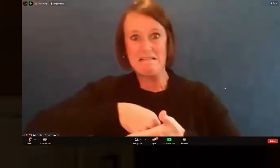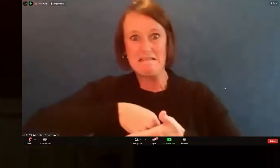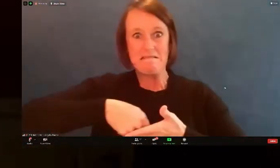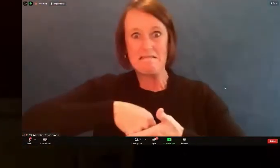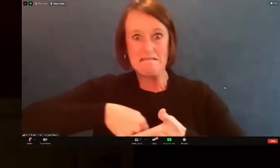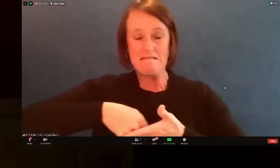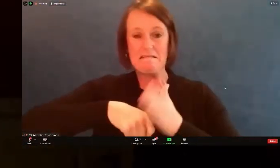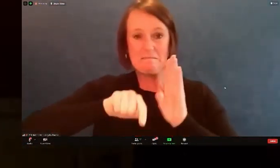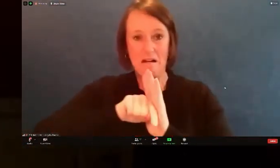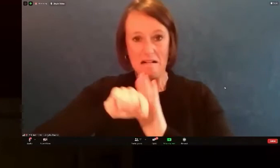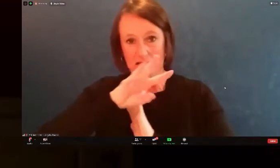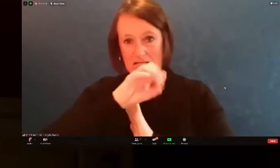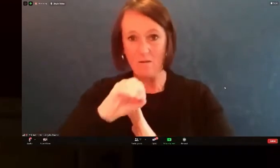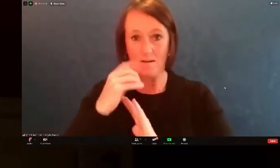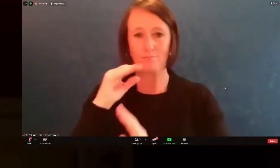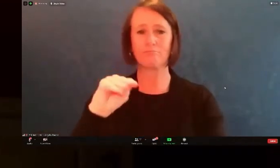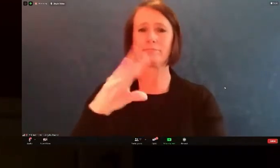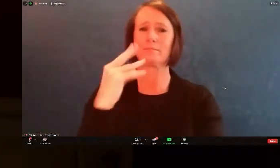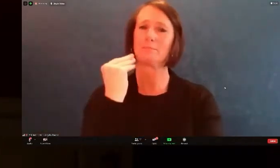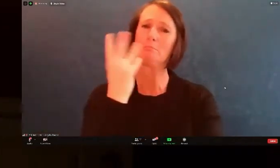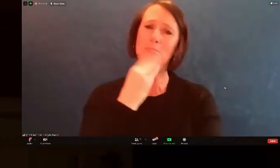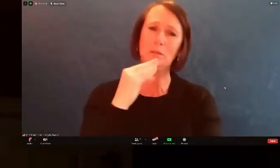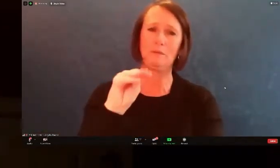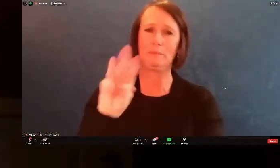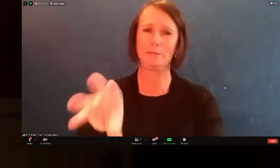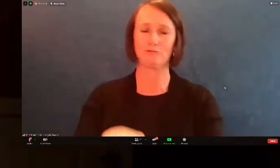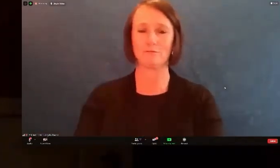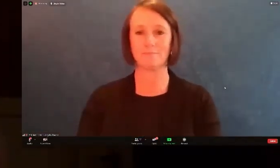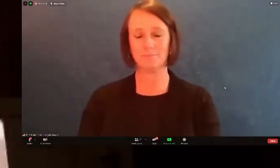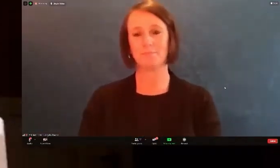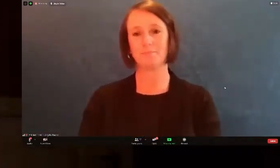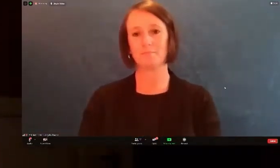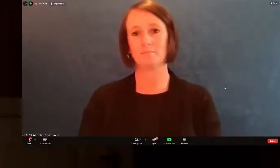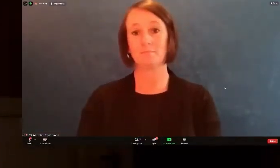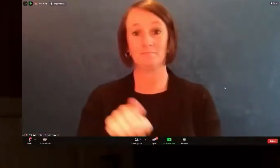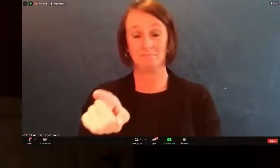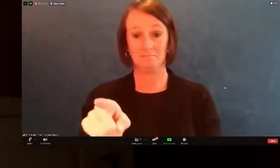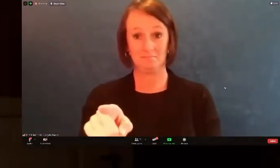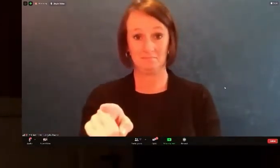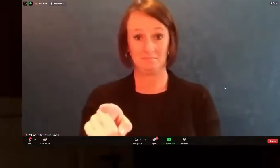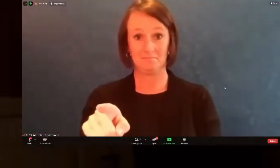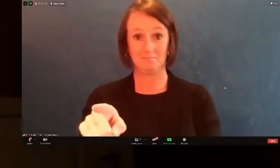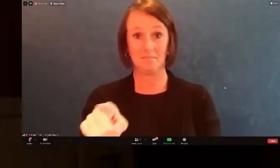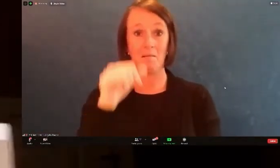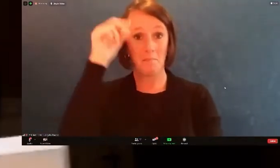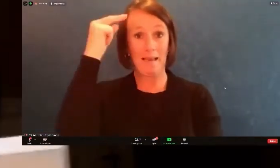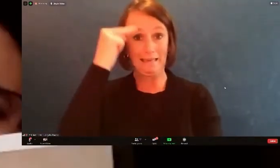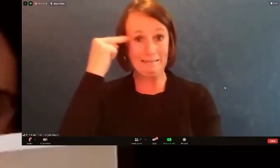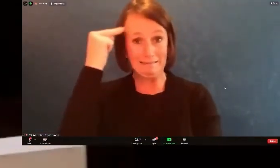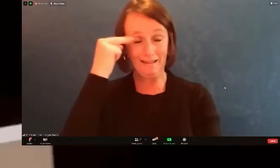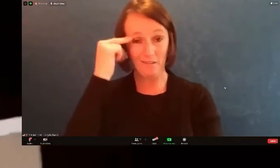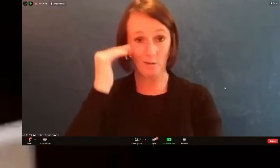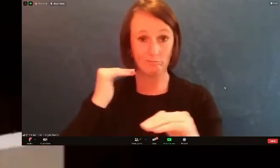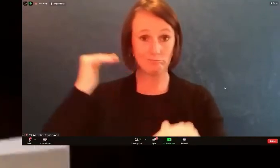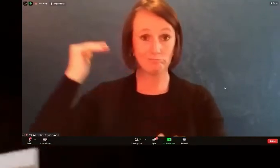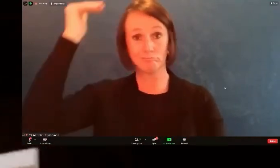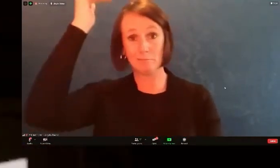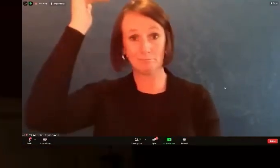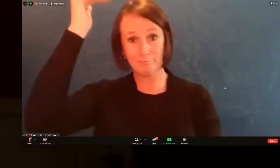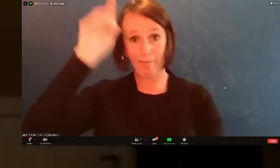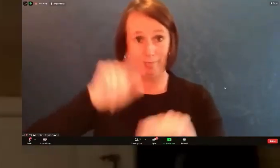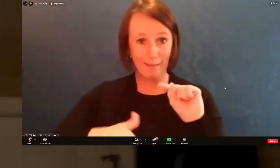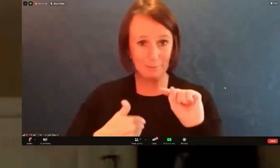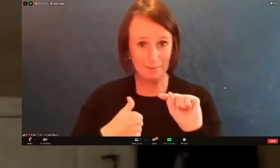took this beautiful picture of Roger and Shaden. Now, Shaden is probably taller than me now. He's a young man.